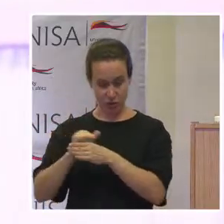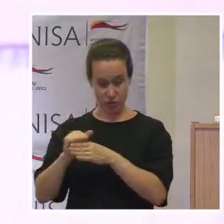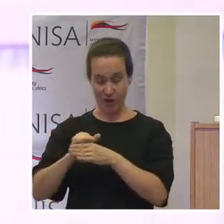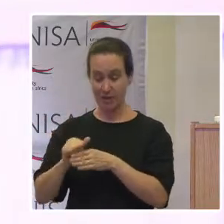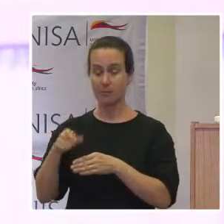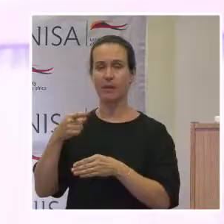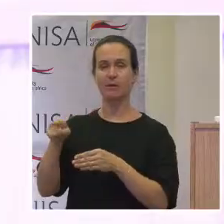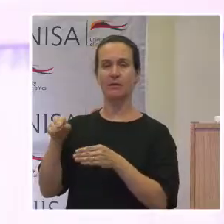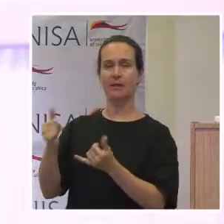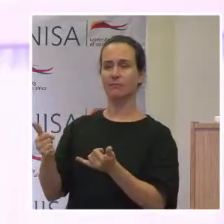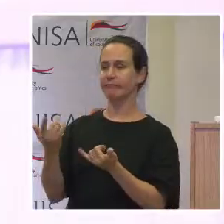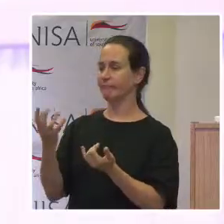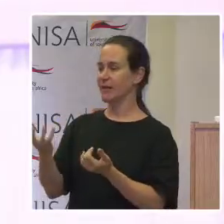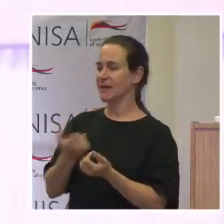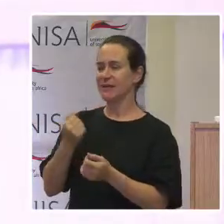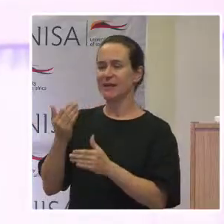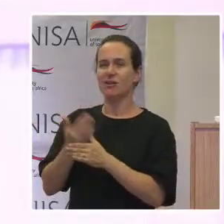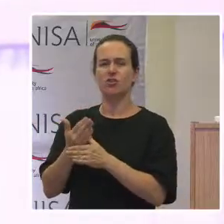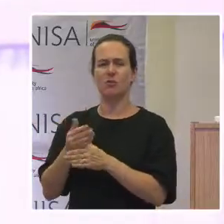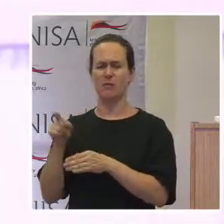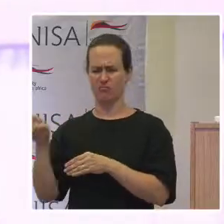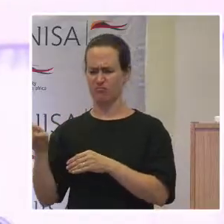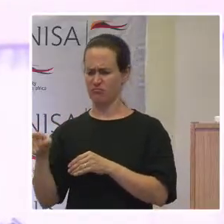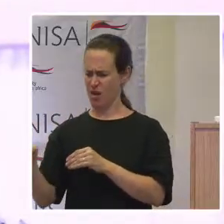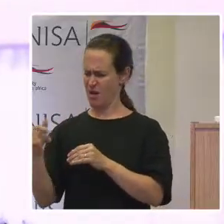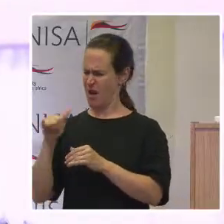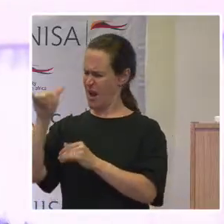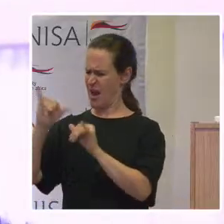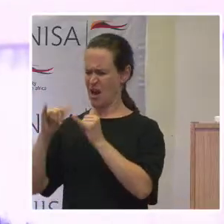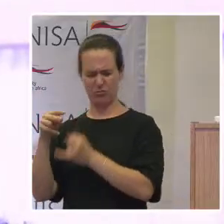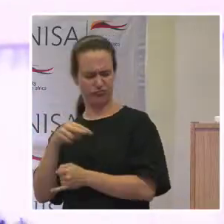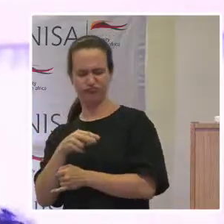in South Africa says that these people are not qualified.